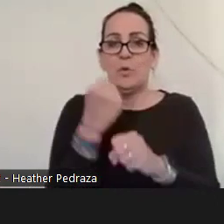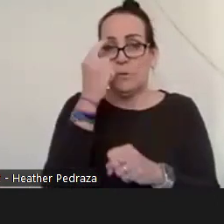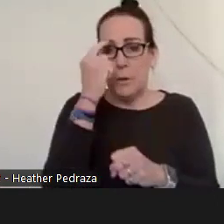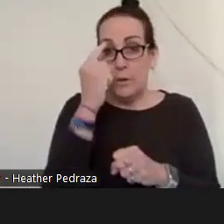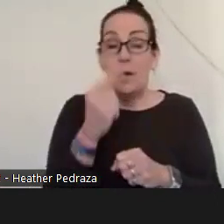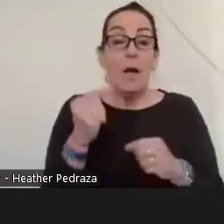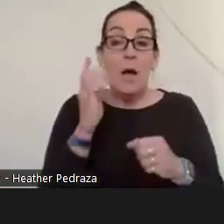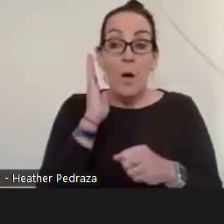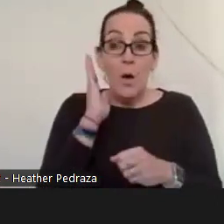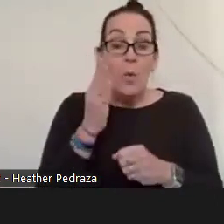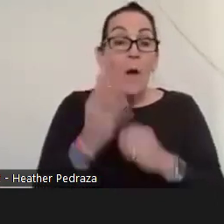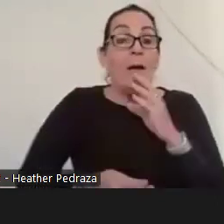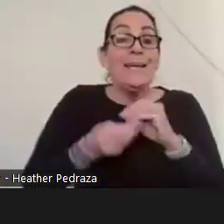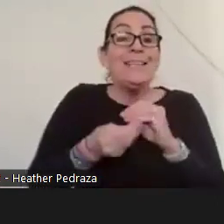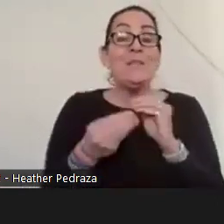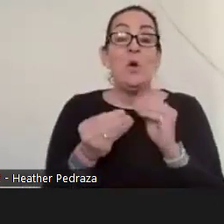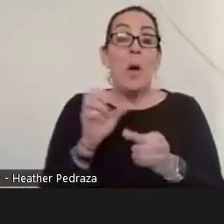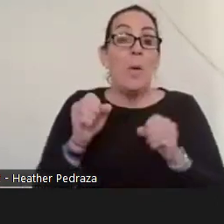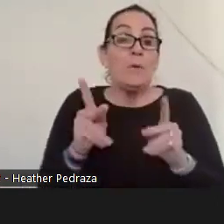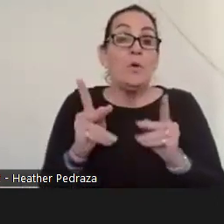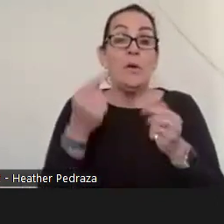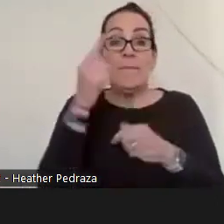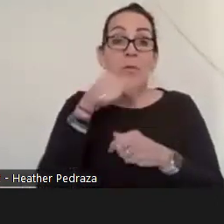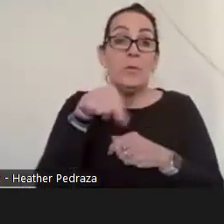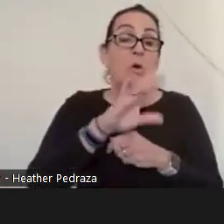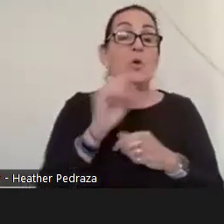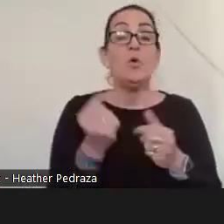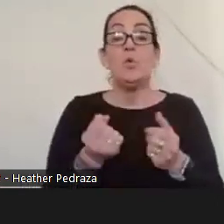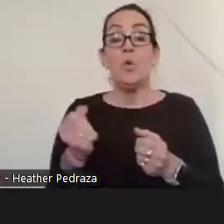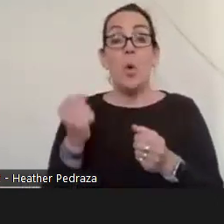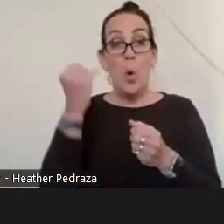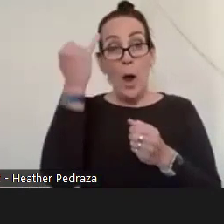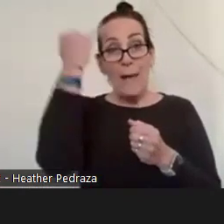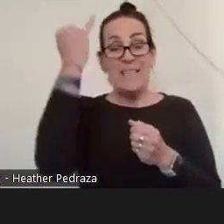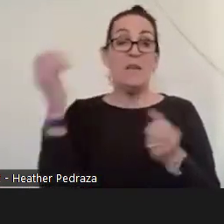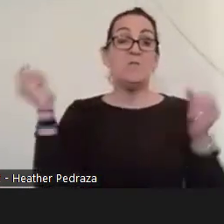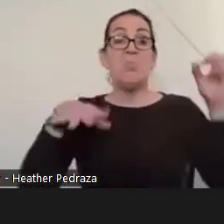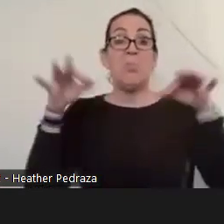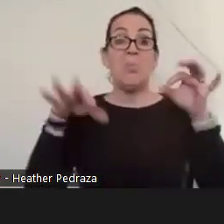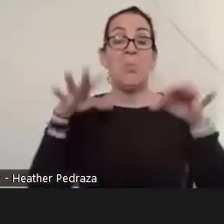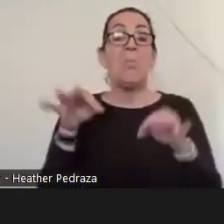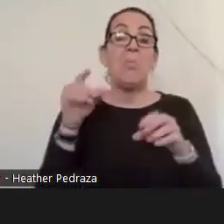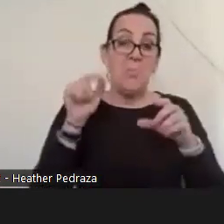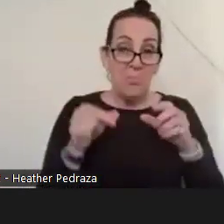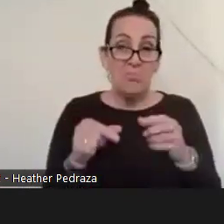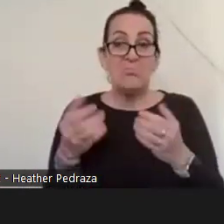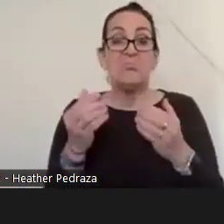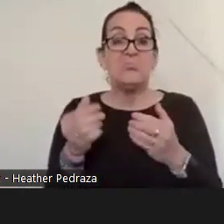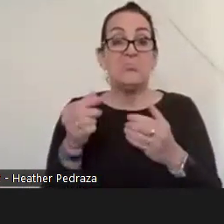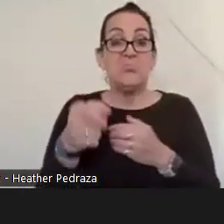there will be additional opportunity for all of you to weigh in as one of the Master Plan on Aging stakeholder advisory